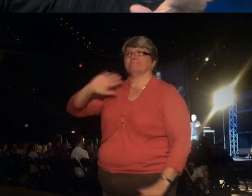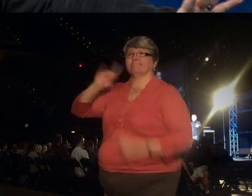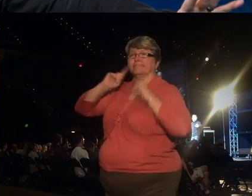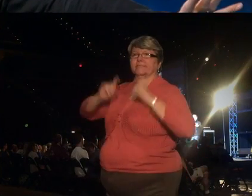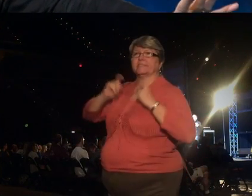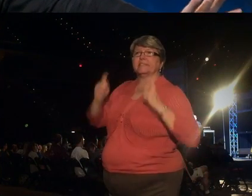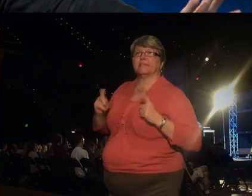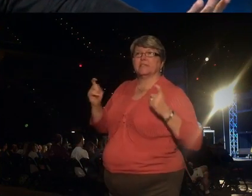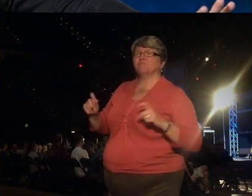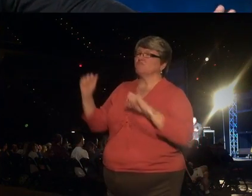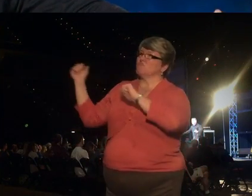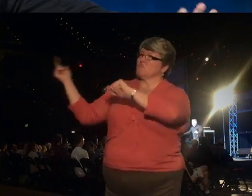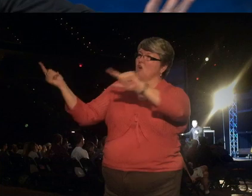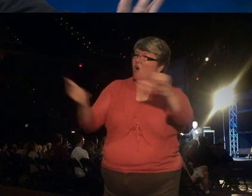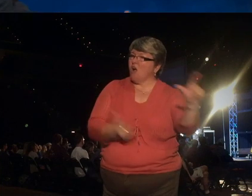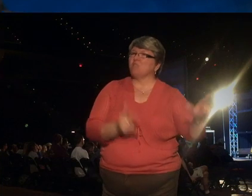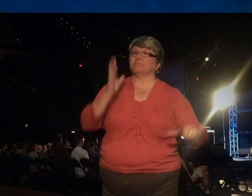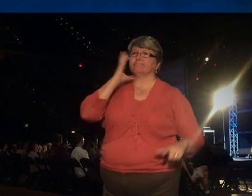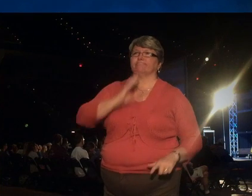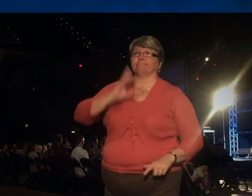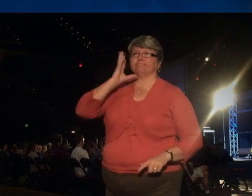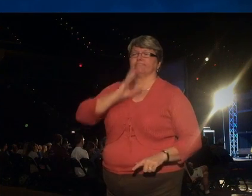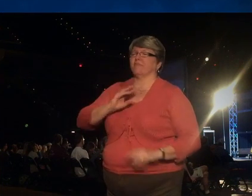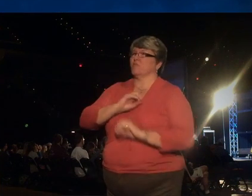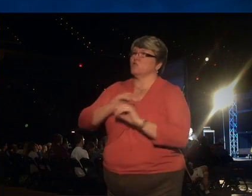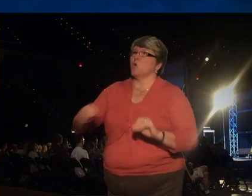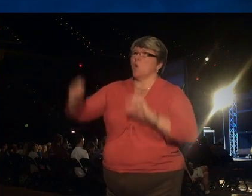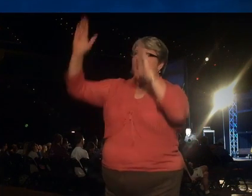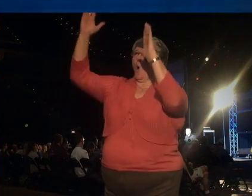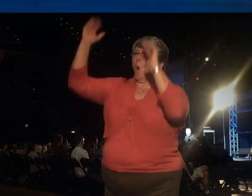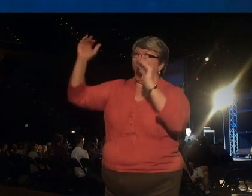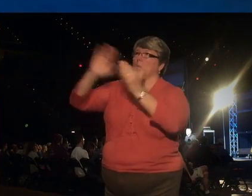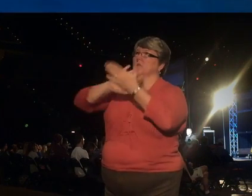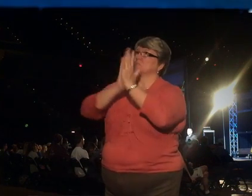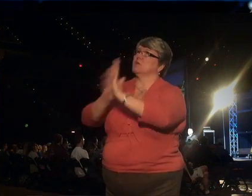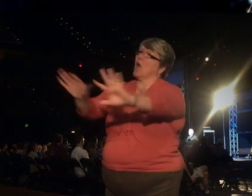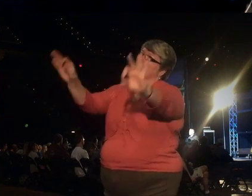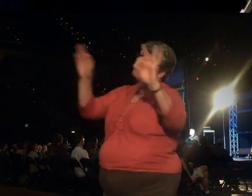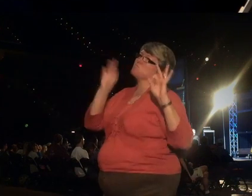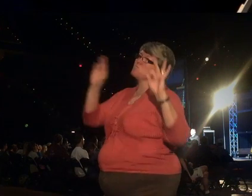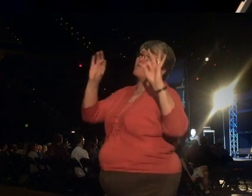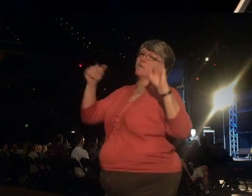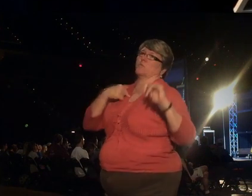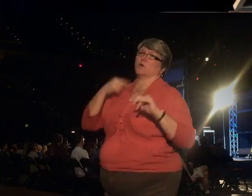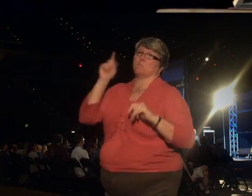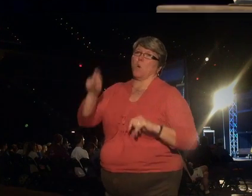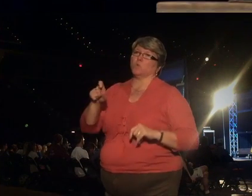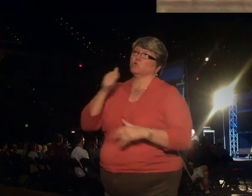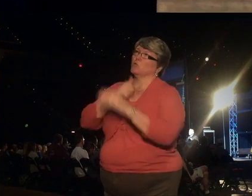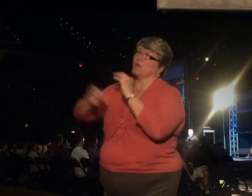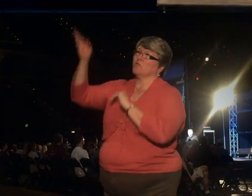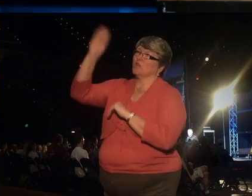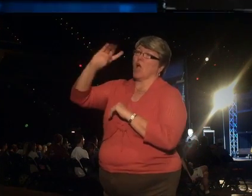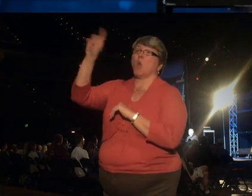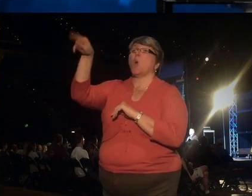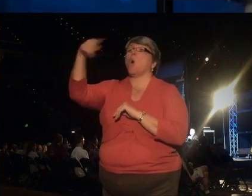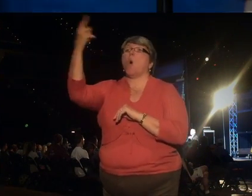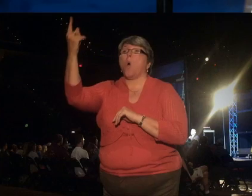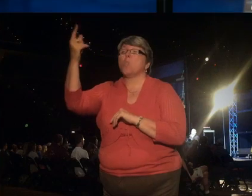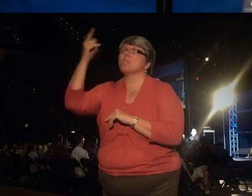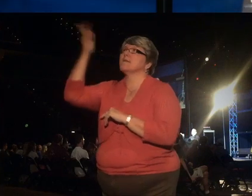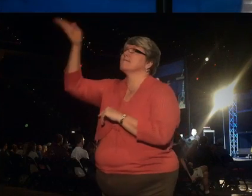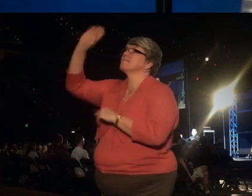here have no hope to be the kind of men or women we're supposed to be under God, except by the mercy of Jesus